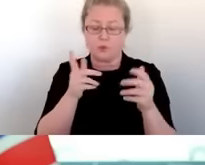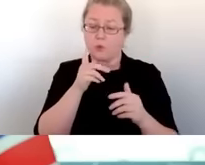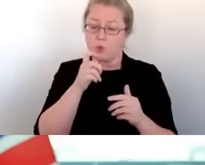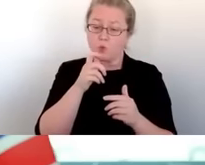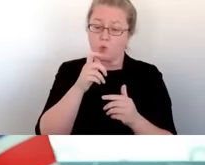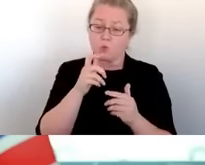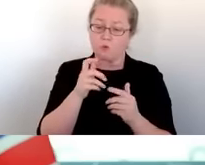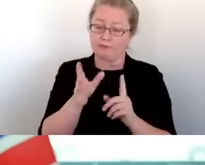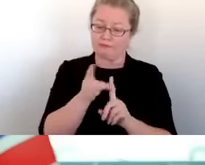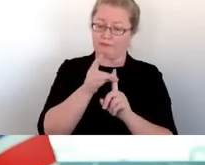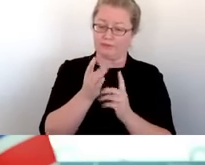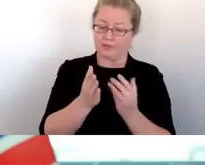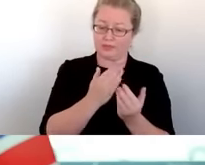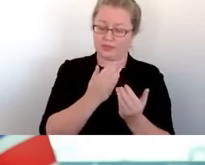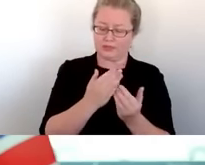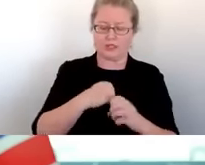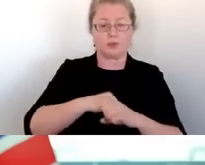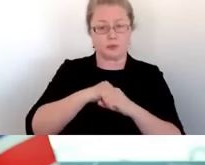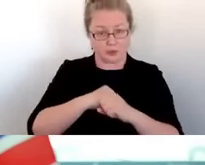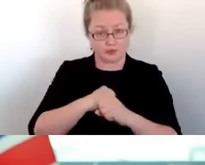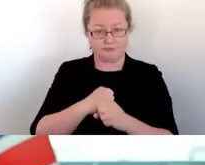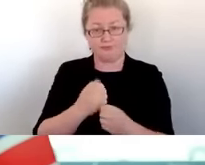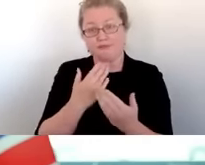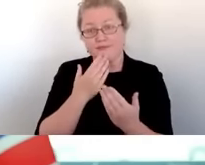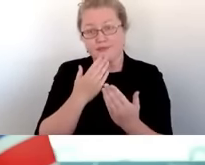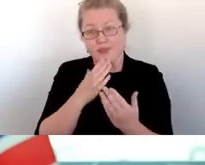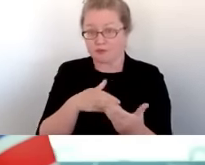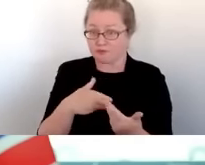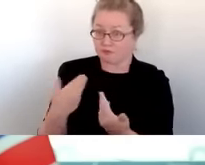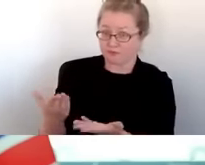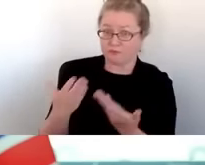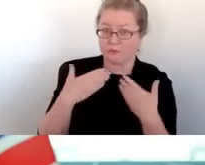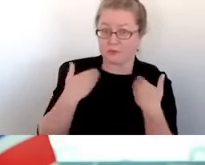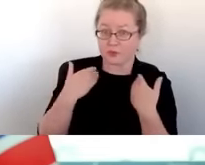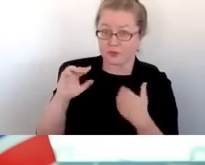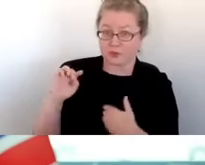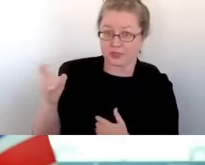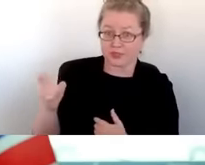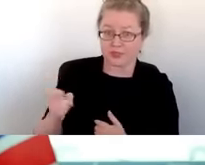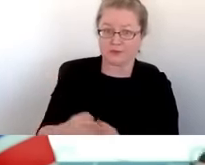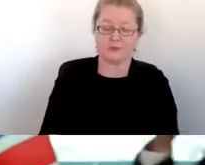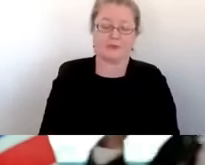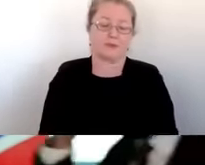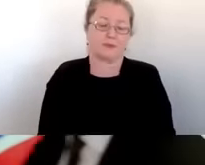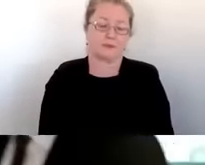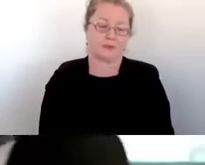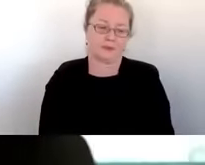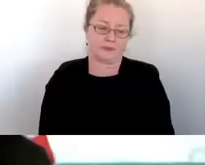vulnerable continue to be well protected in this province. Thank you very much. Over to you, Minister.